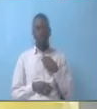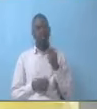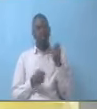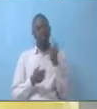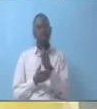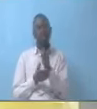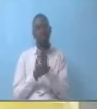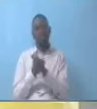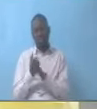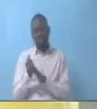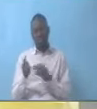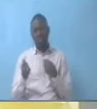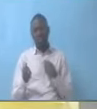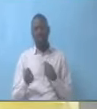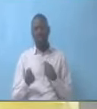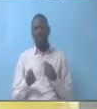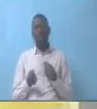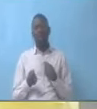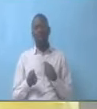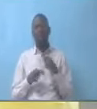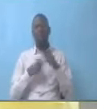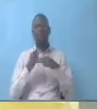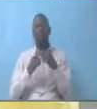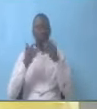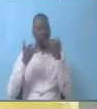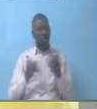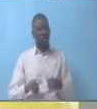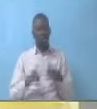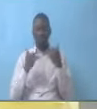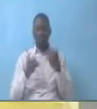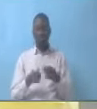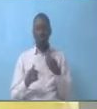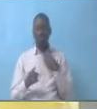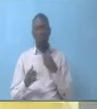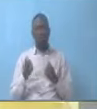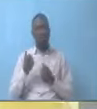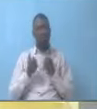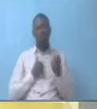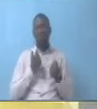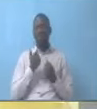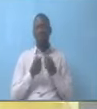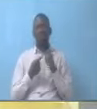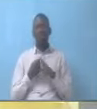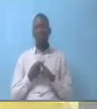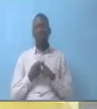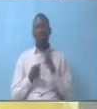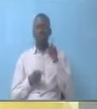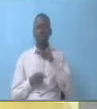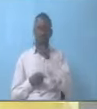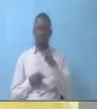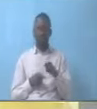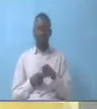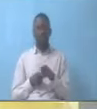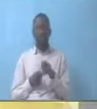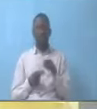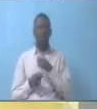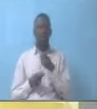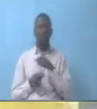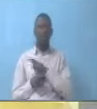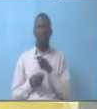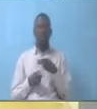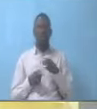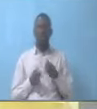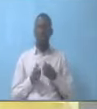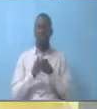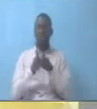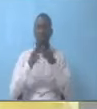jox ndampagne, the loss is I suffered ci ñak gi nga xamne ni dal metinama wrongly and unlawfully.